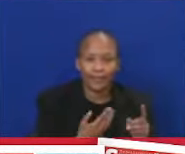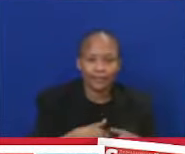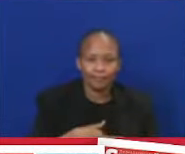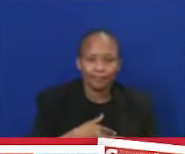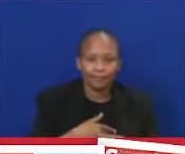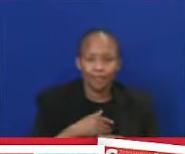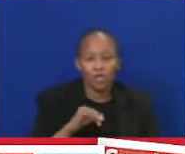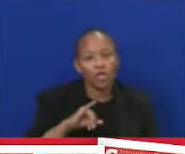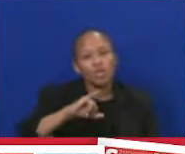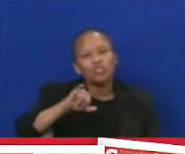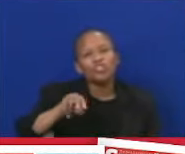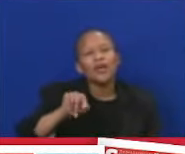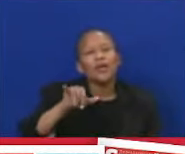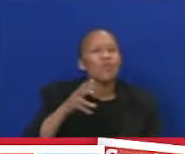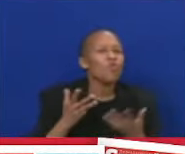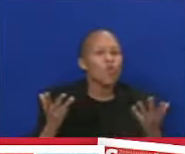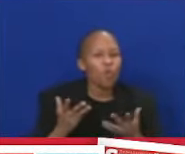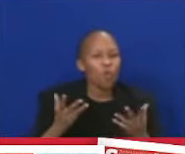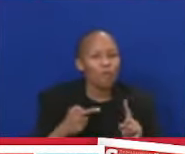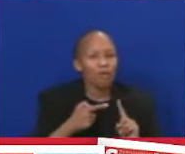is.